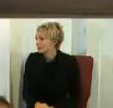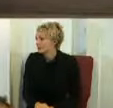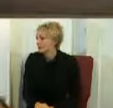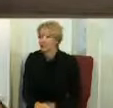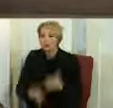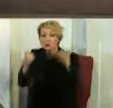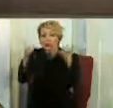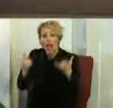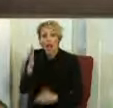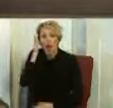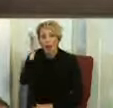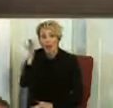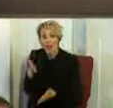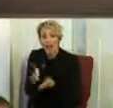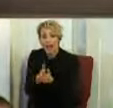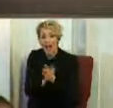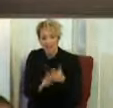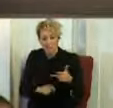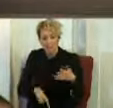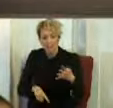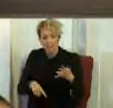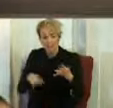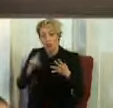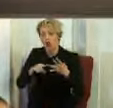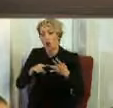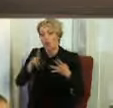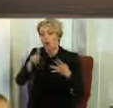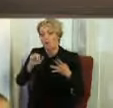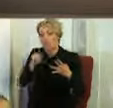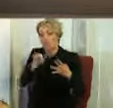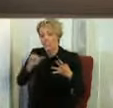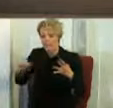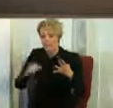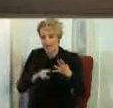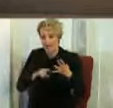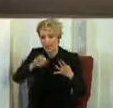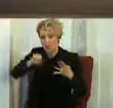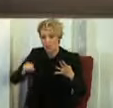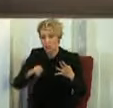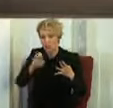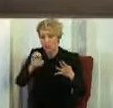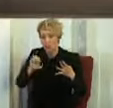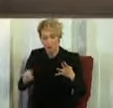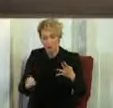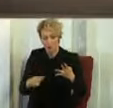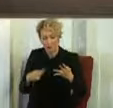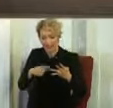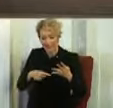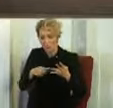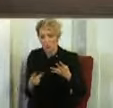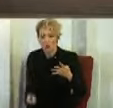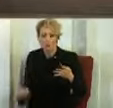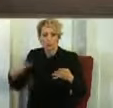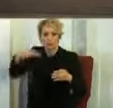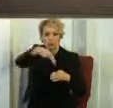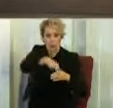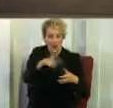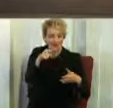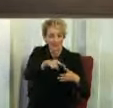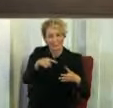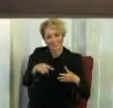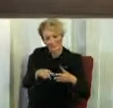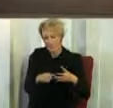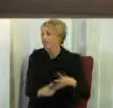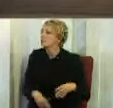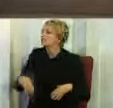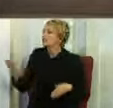So now I'm going to ask Ricky and James if you would join PJ and Kurt this morning so that we can welcome you into membership